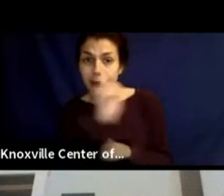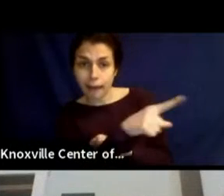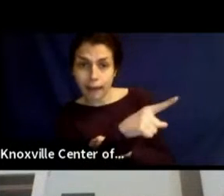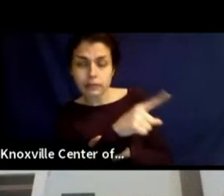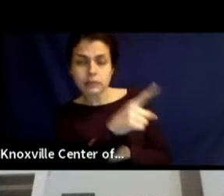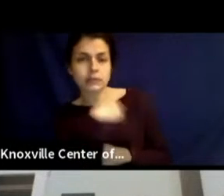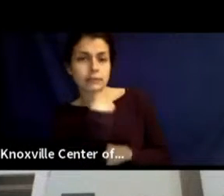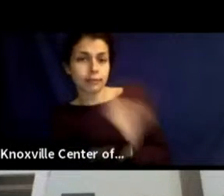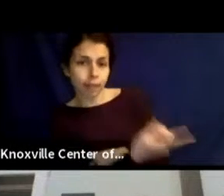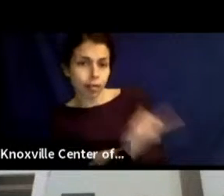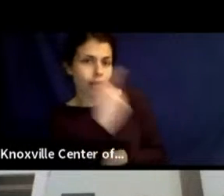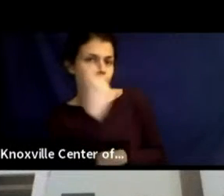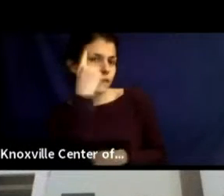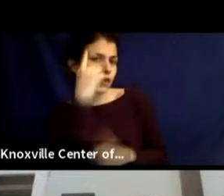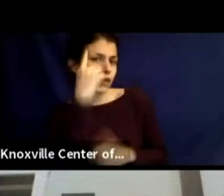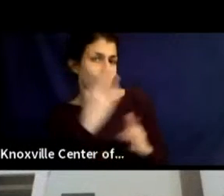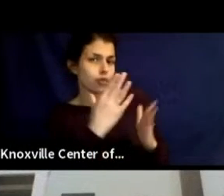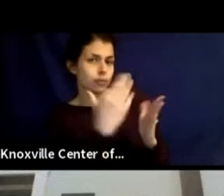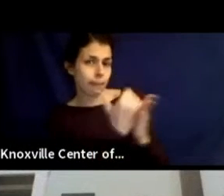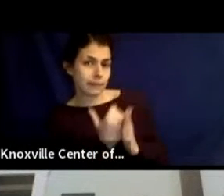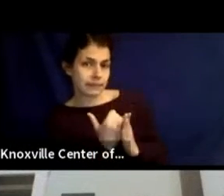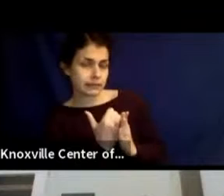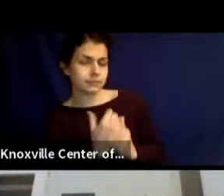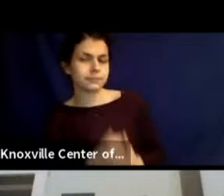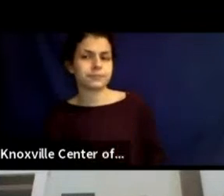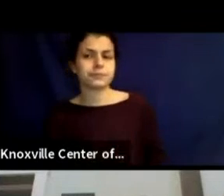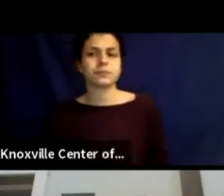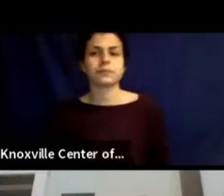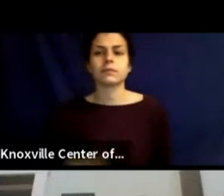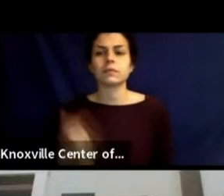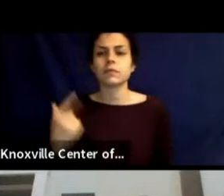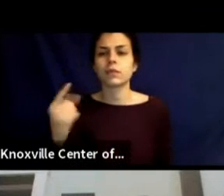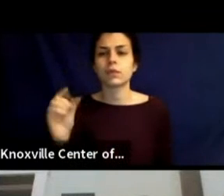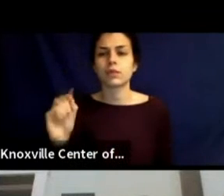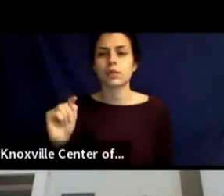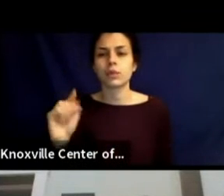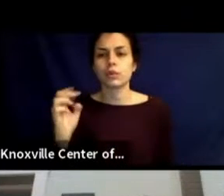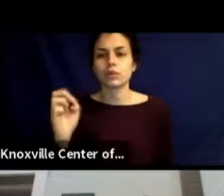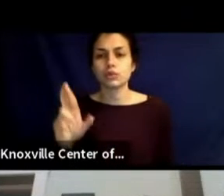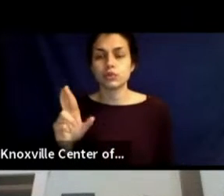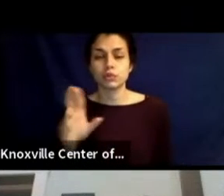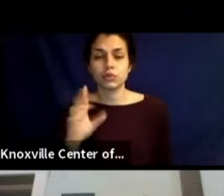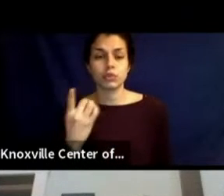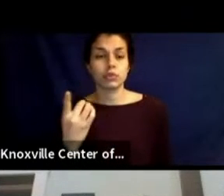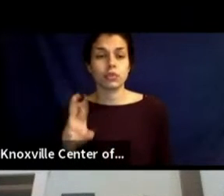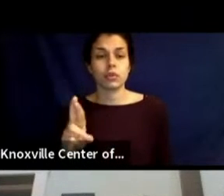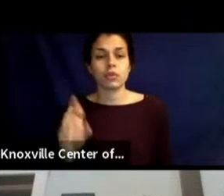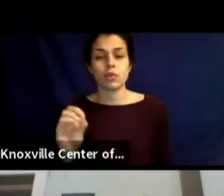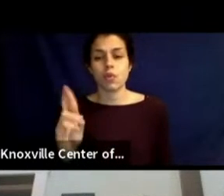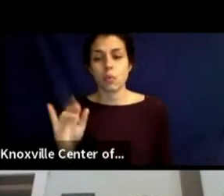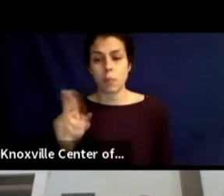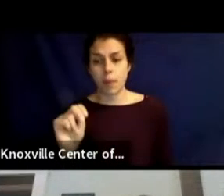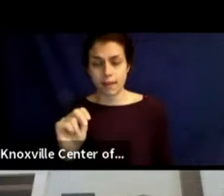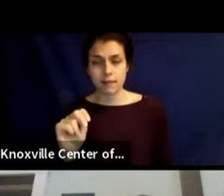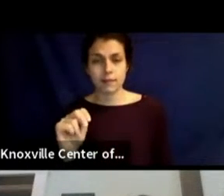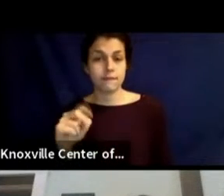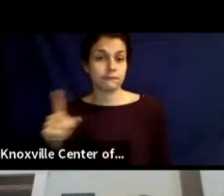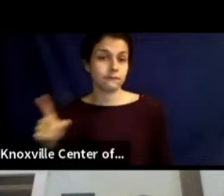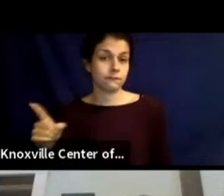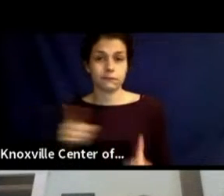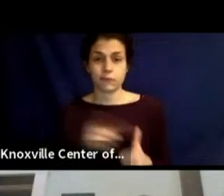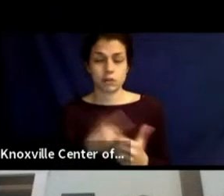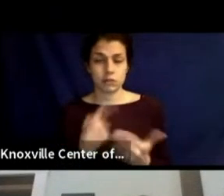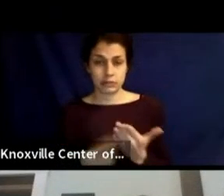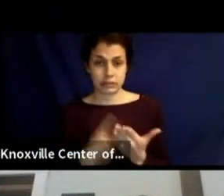us with. So Dr. O'Brien and board, as a first order of discussion of this formally, I